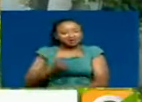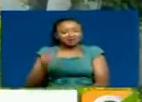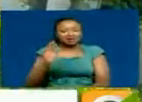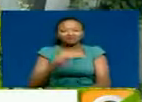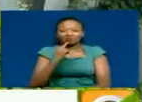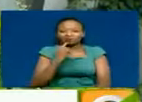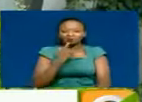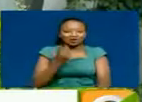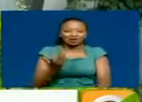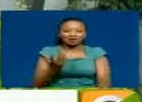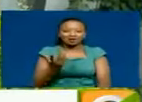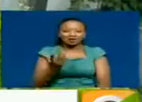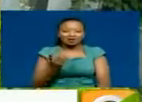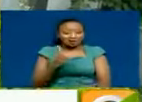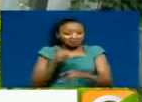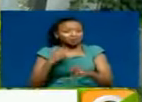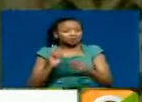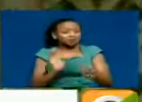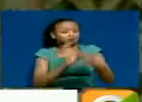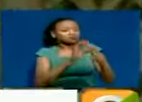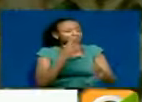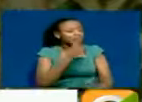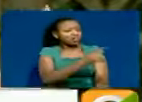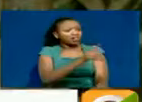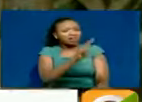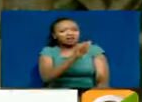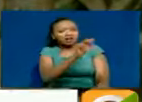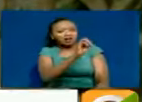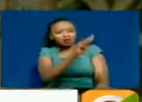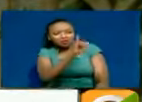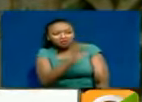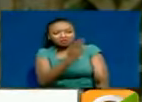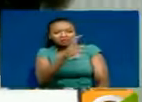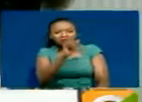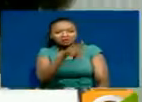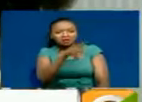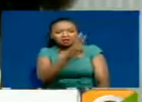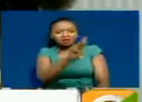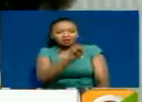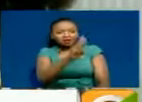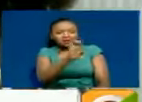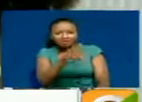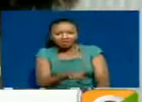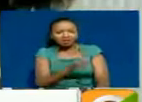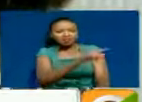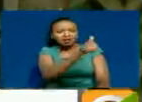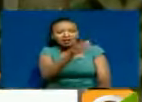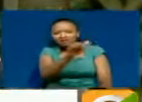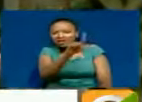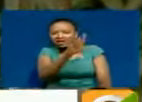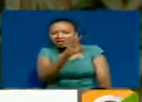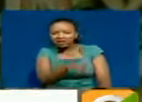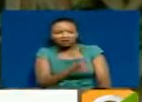know, I've seen models. When I got into the industry, I saw Naomi Campbell, I saw Alek, I saw all these people. They were